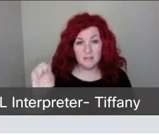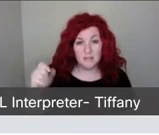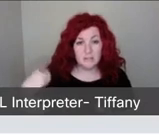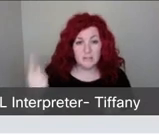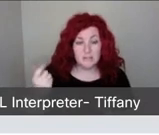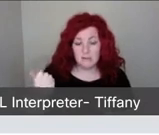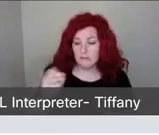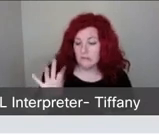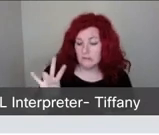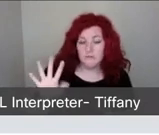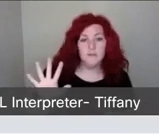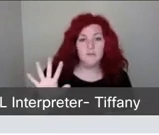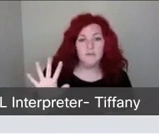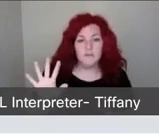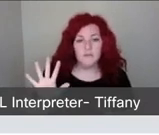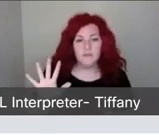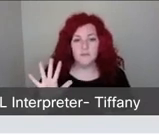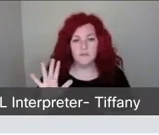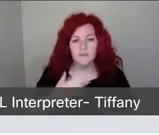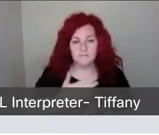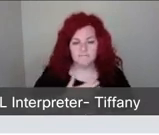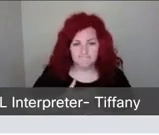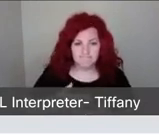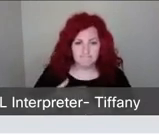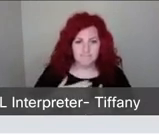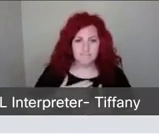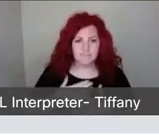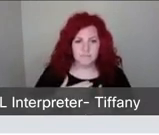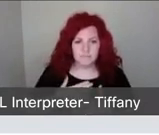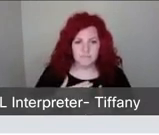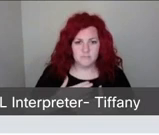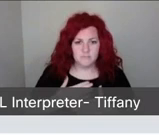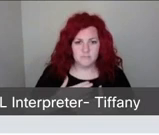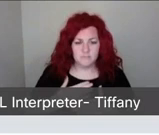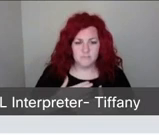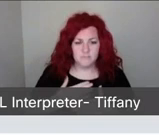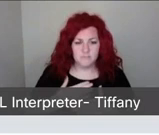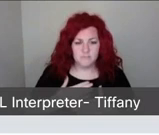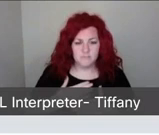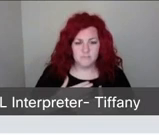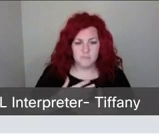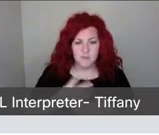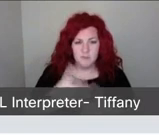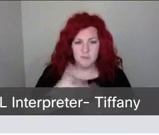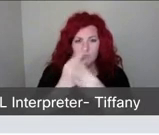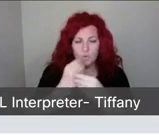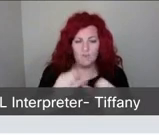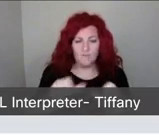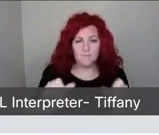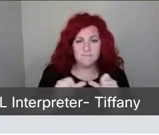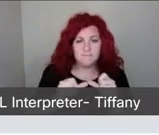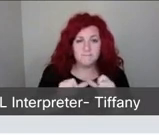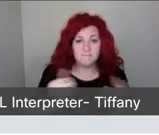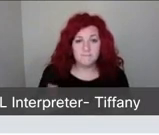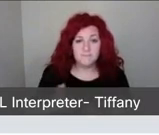1975, and I appreciate the beauty of this area. And so I'm here